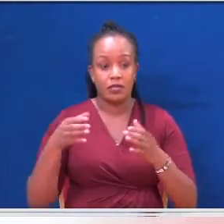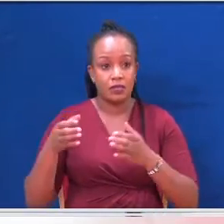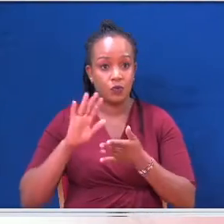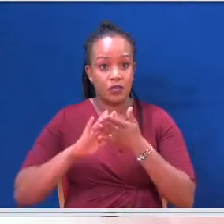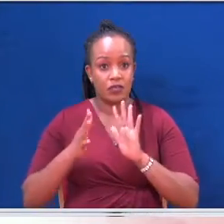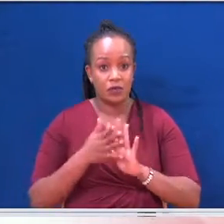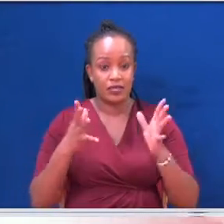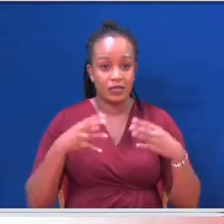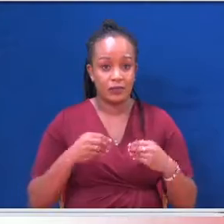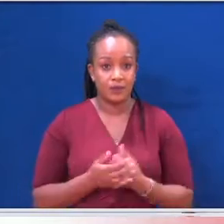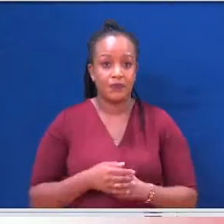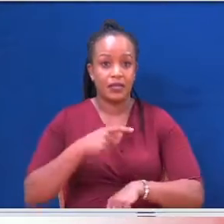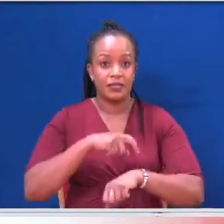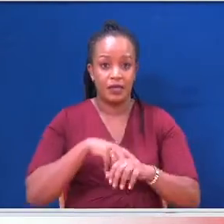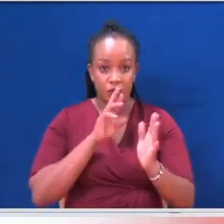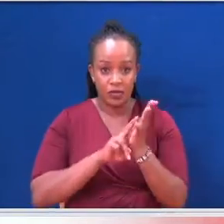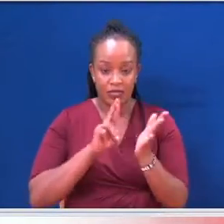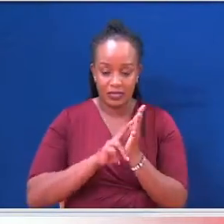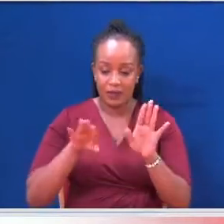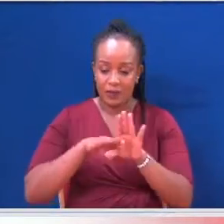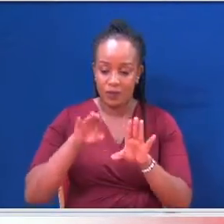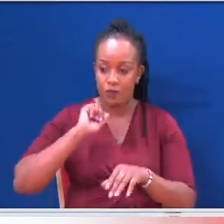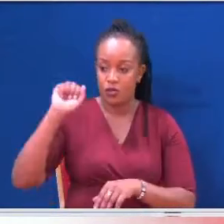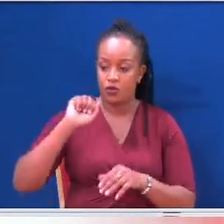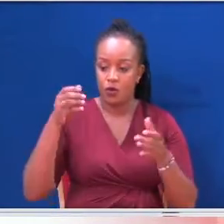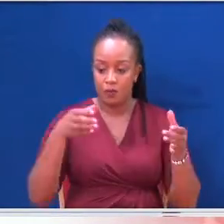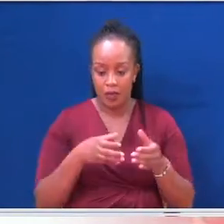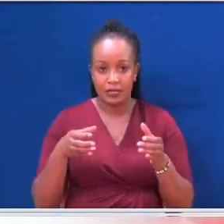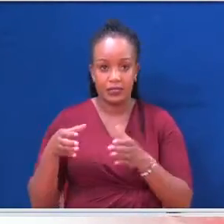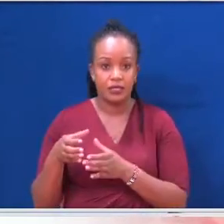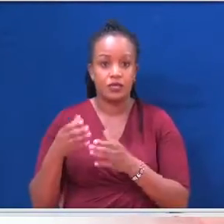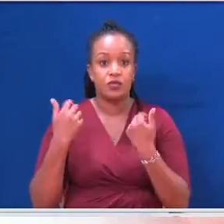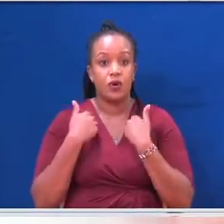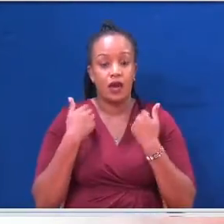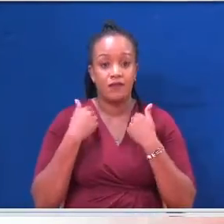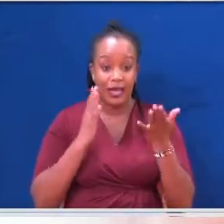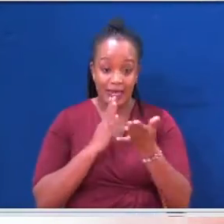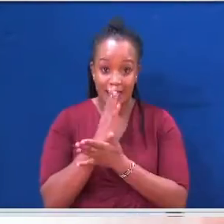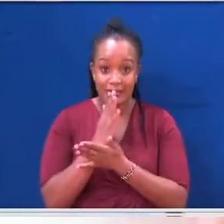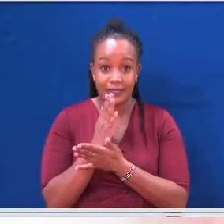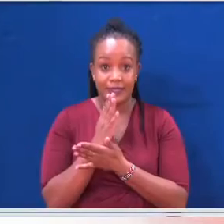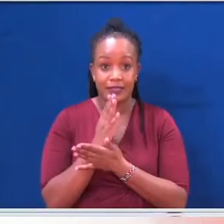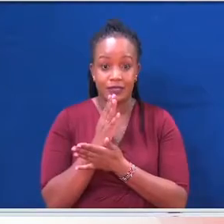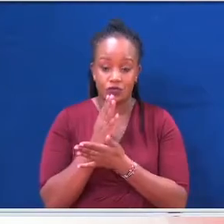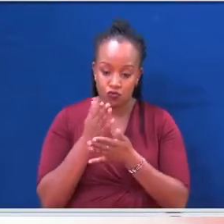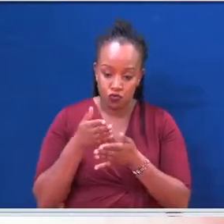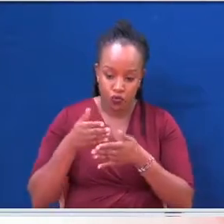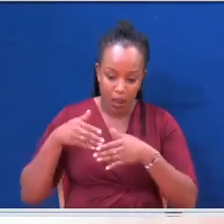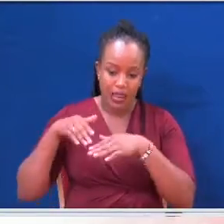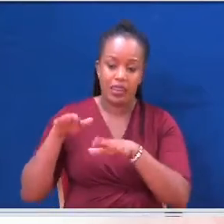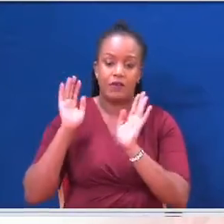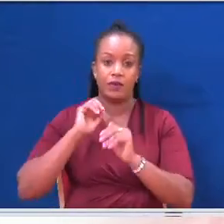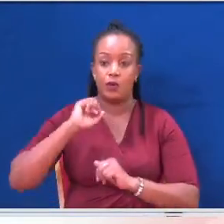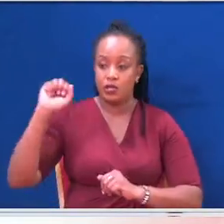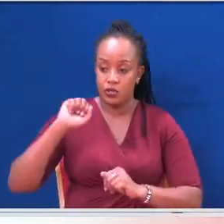register as a member of a political party, you have also a right to leave a political party and